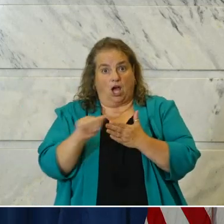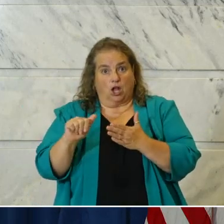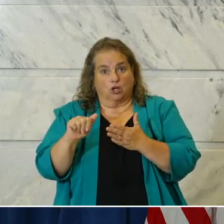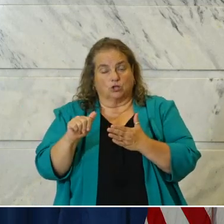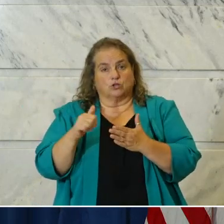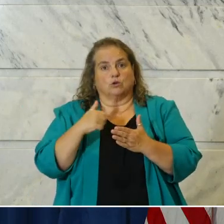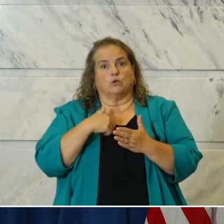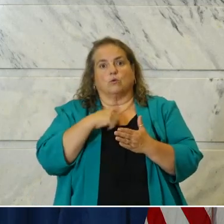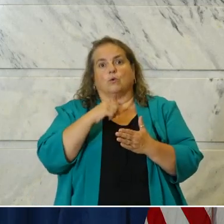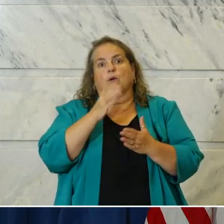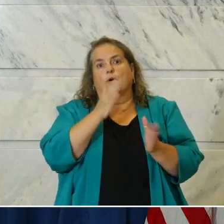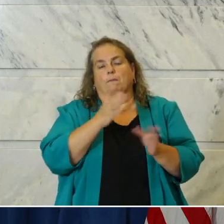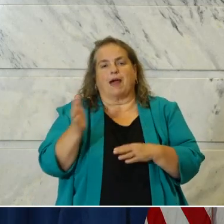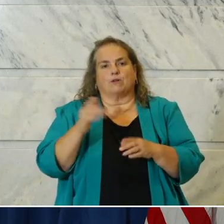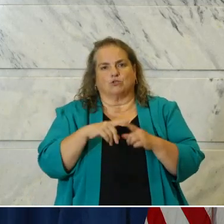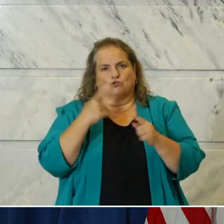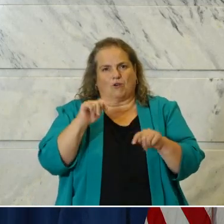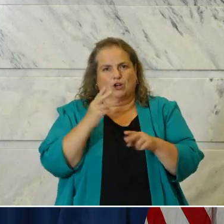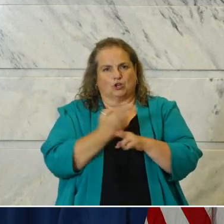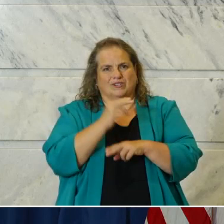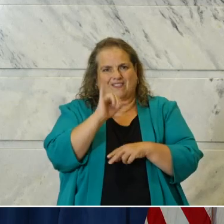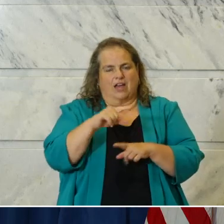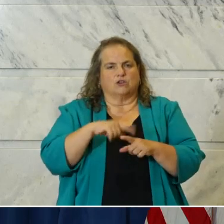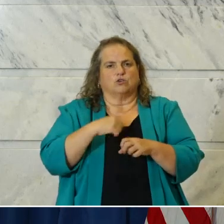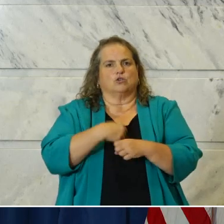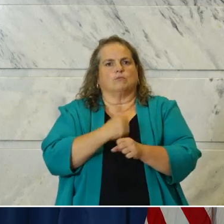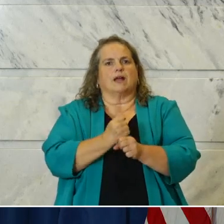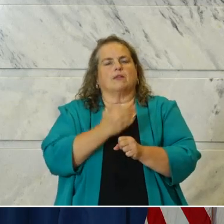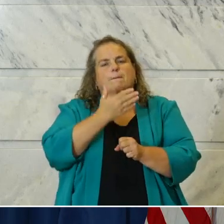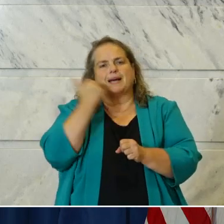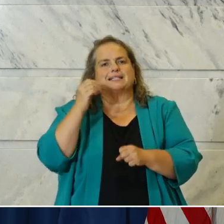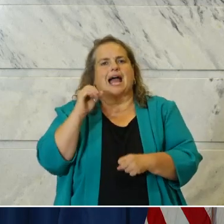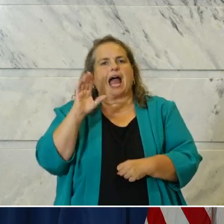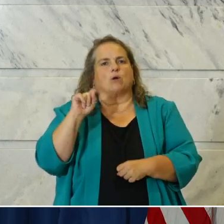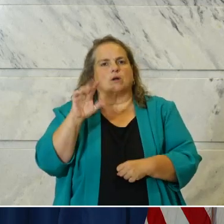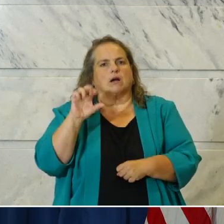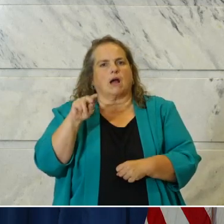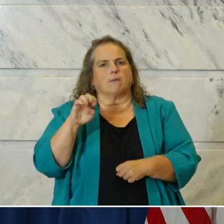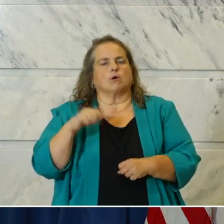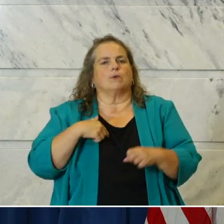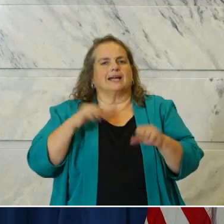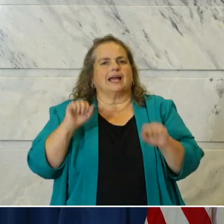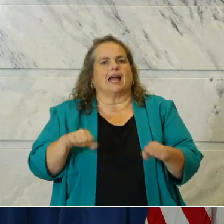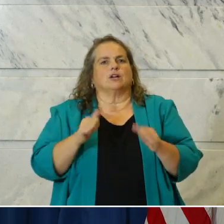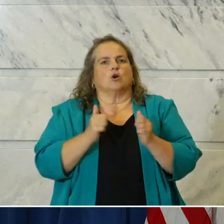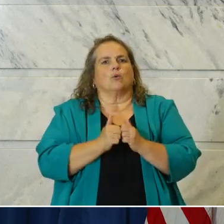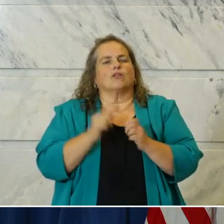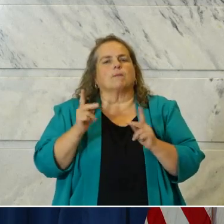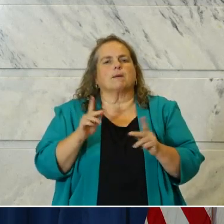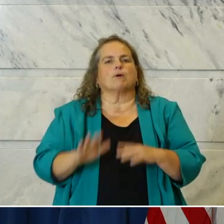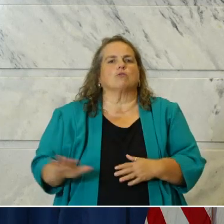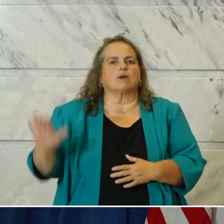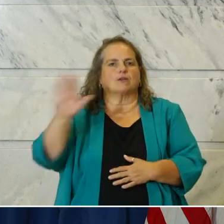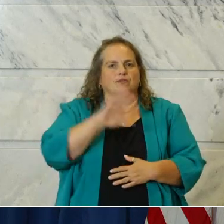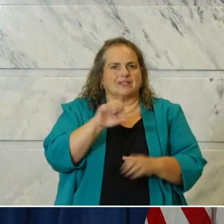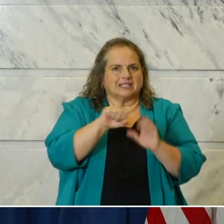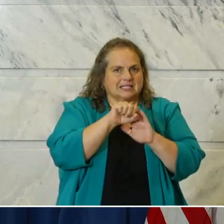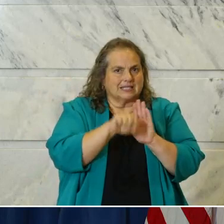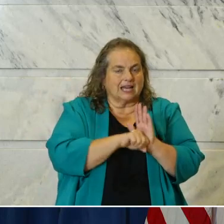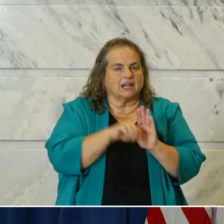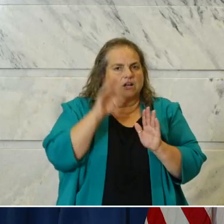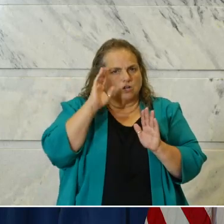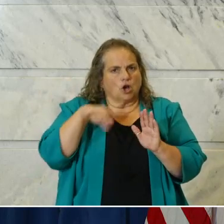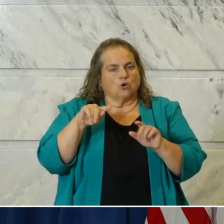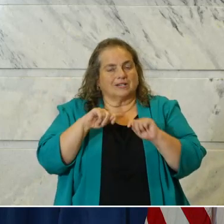that back. We're going to try to use that to create the very best outcomes we can with those around the state. I know Team Kentucky